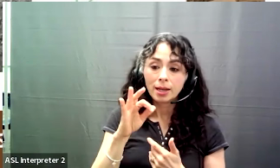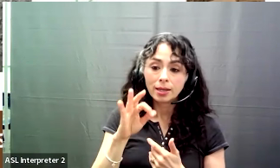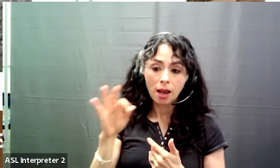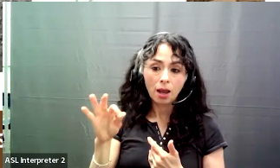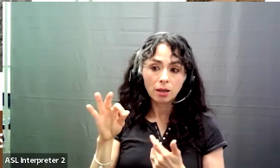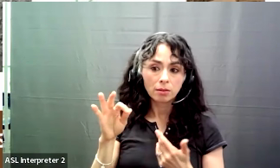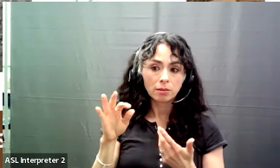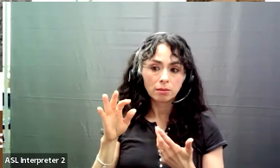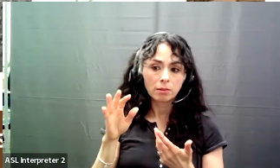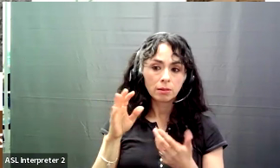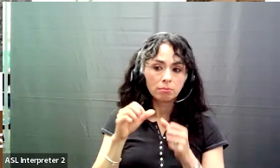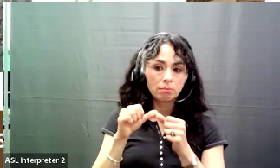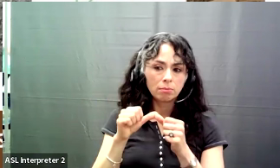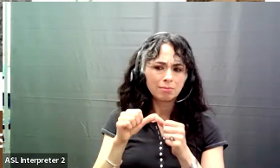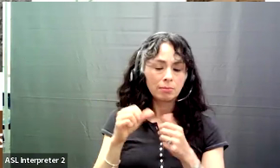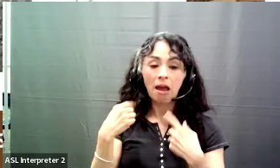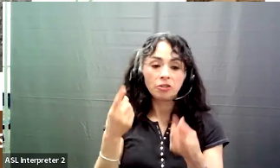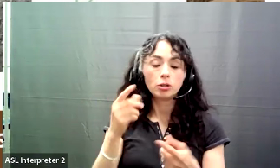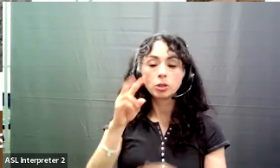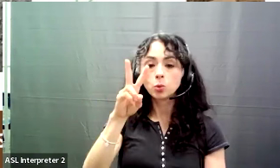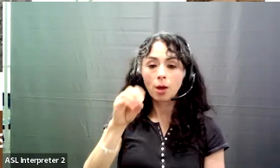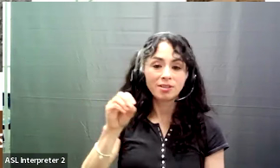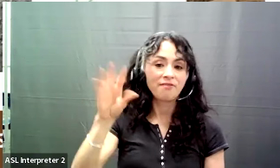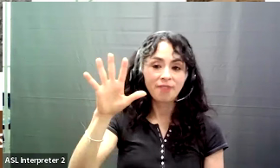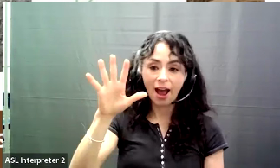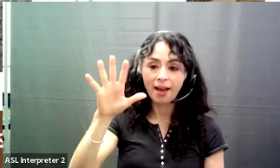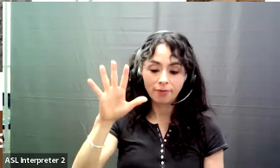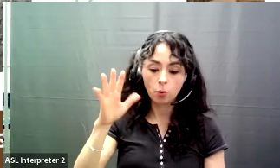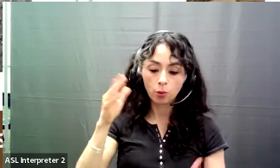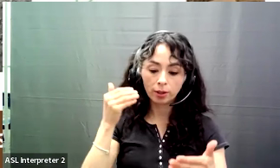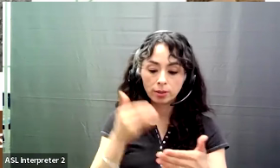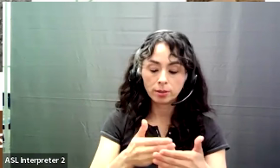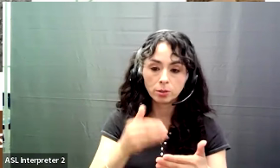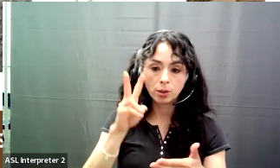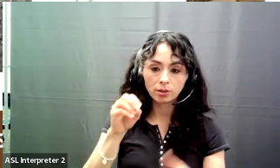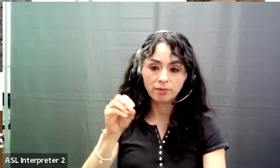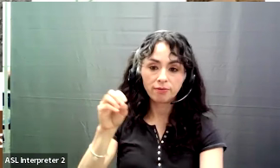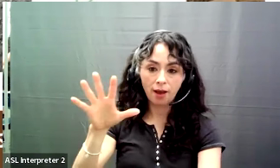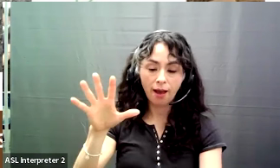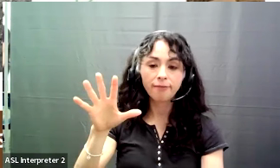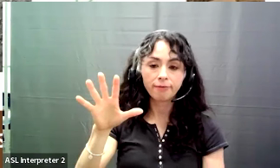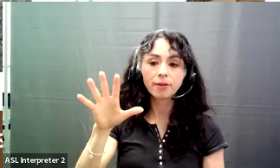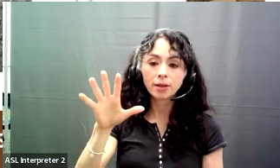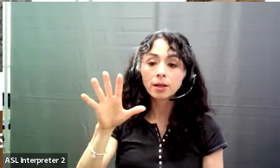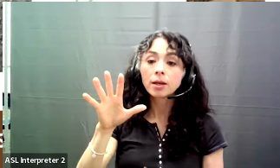1899. Right now, from 2005 on, more or less,